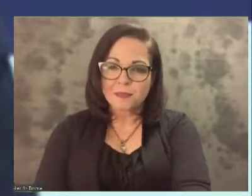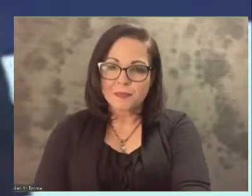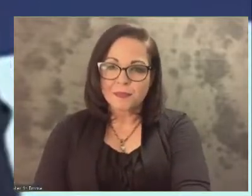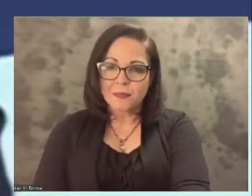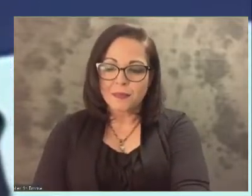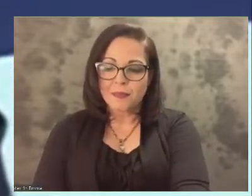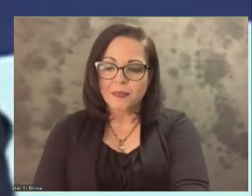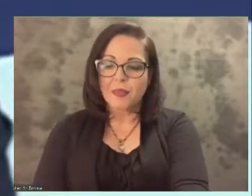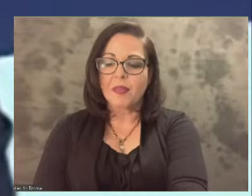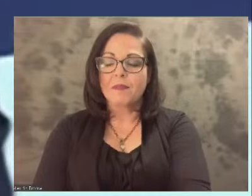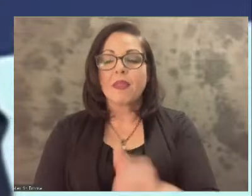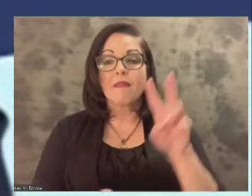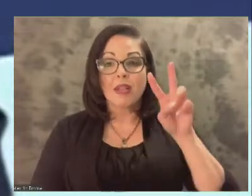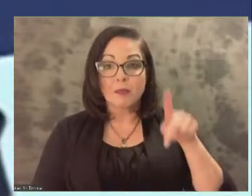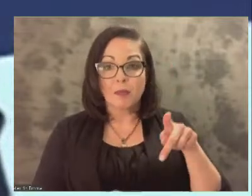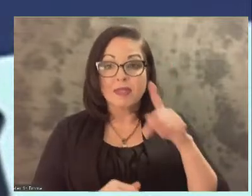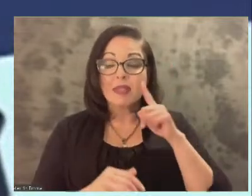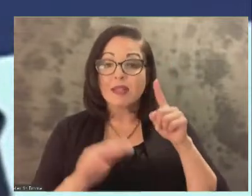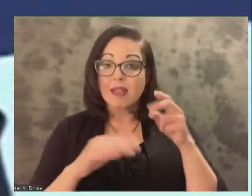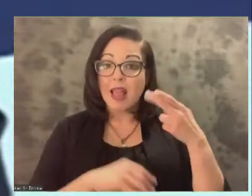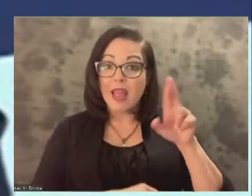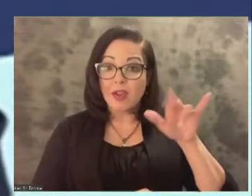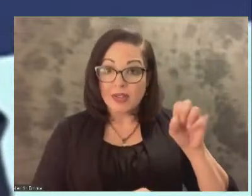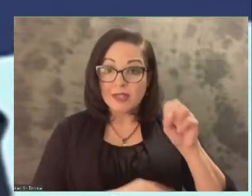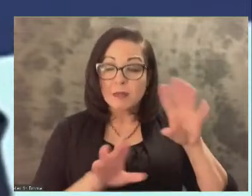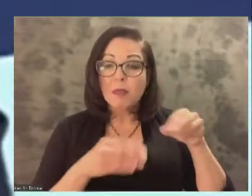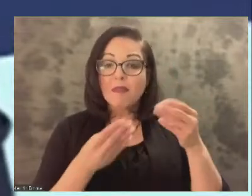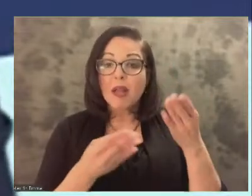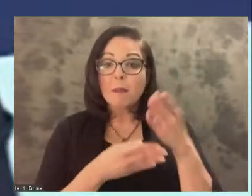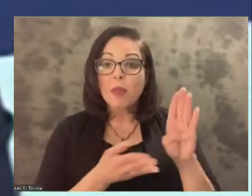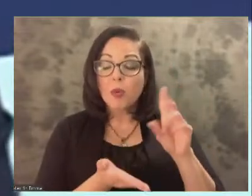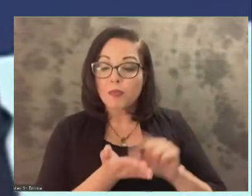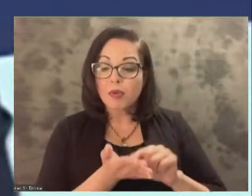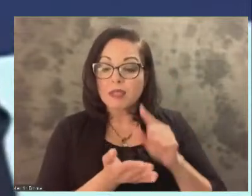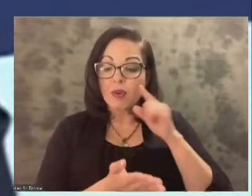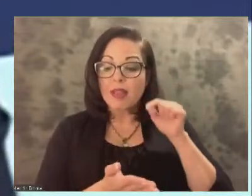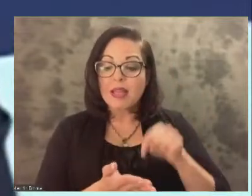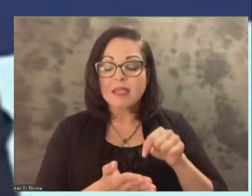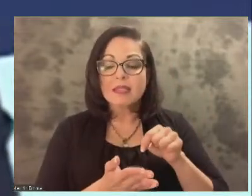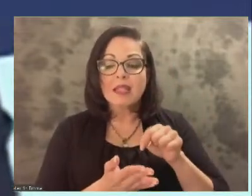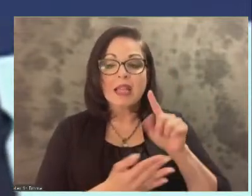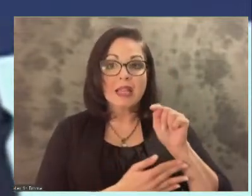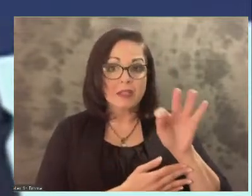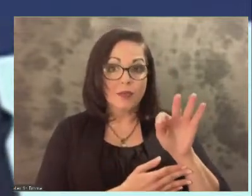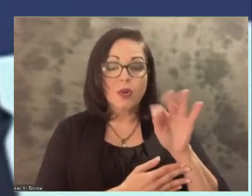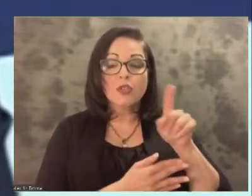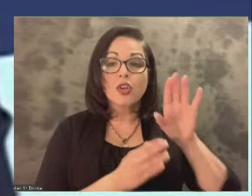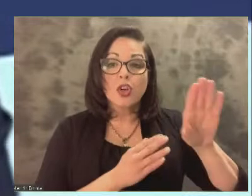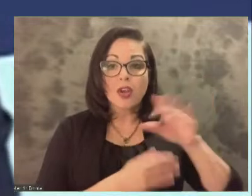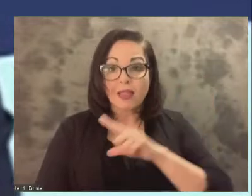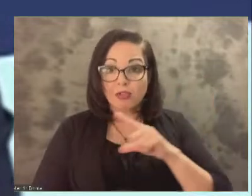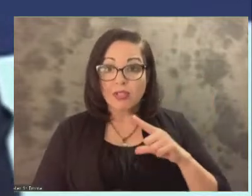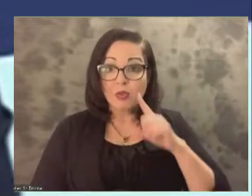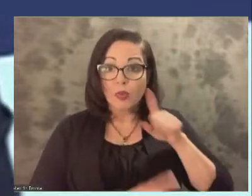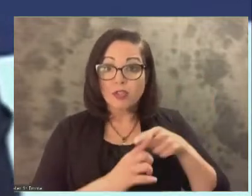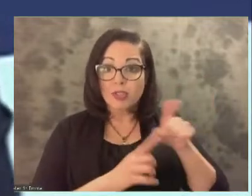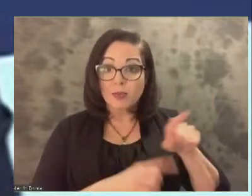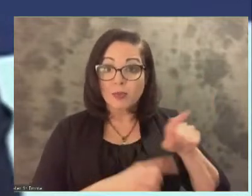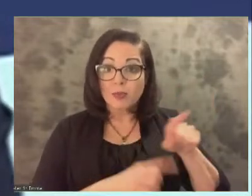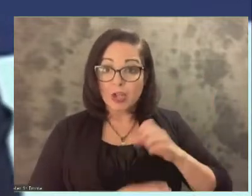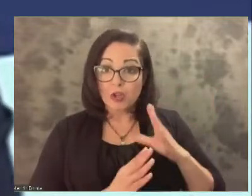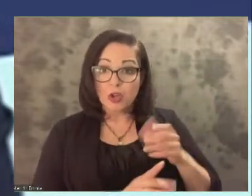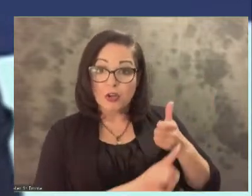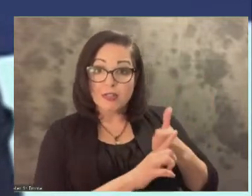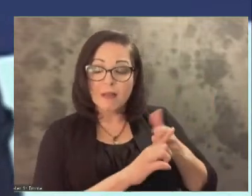Vice President Harris provided a blueprint for the U.S. COVID-19 Health Equity Task Force. Her legislation, introduced when she was a senator,